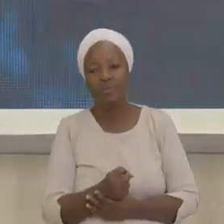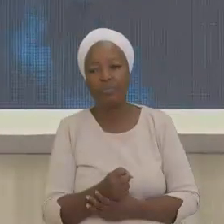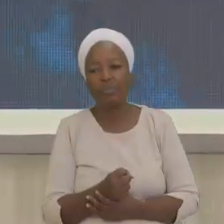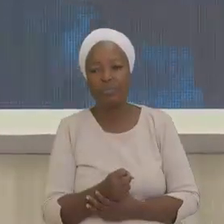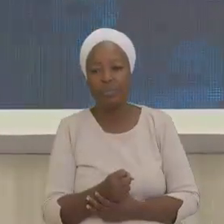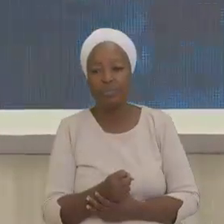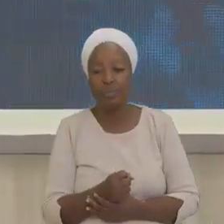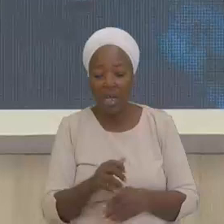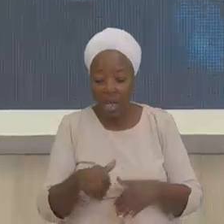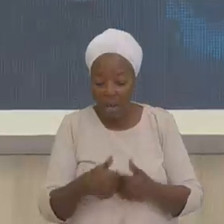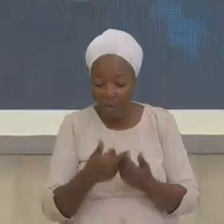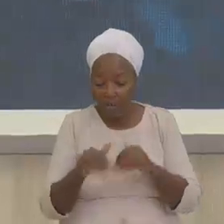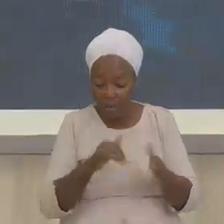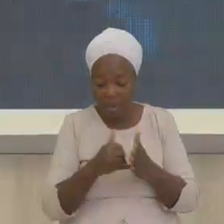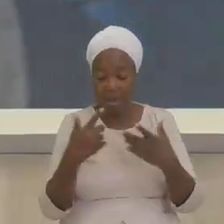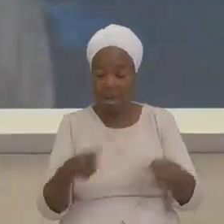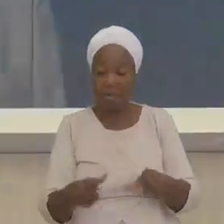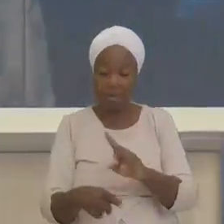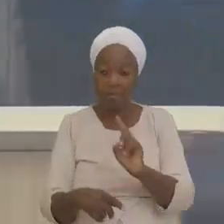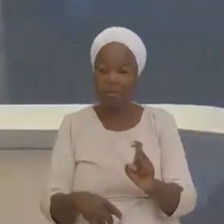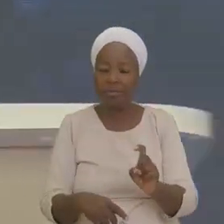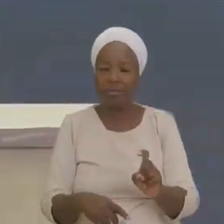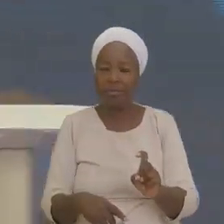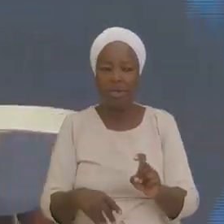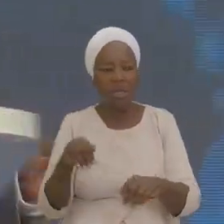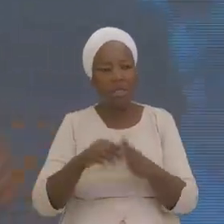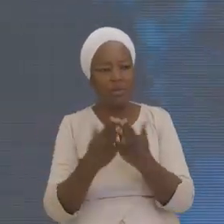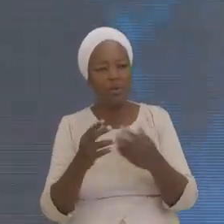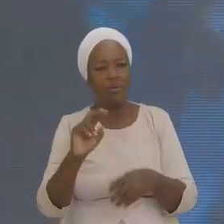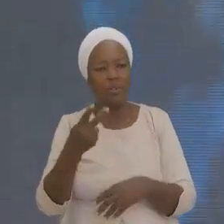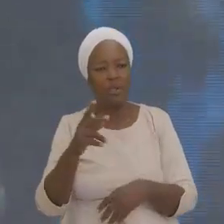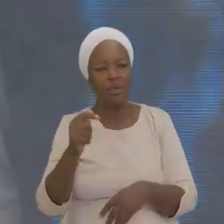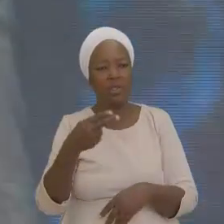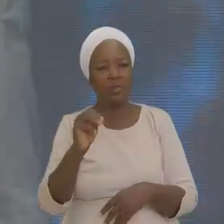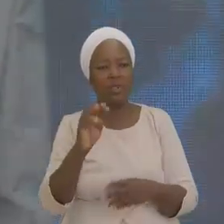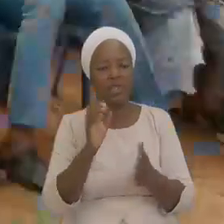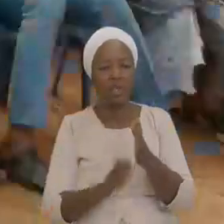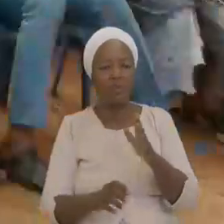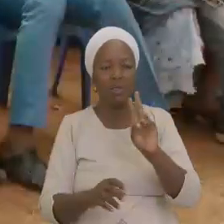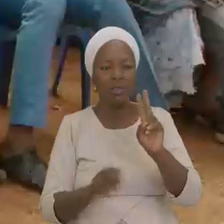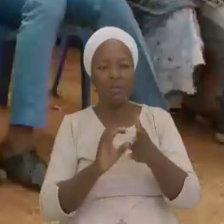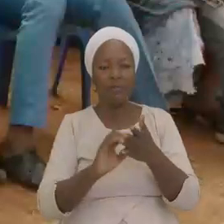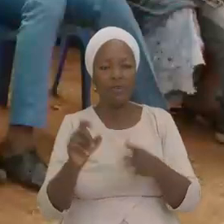How does that happen? In 2 Timothy chapter 2 verse 11.